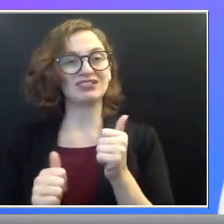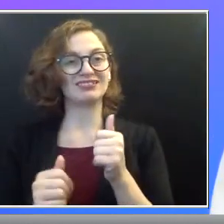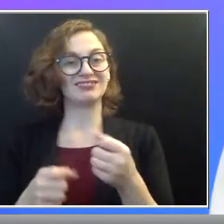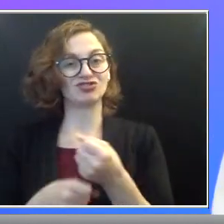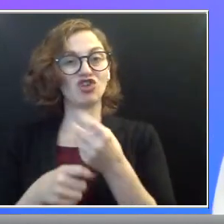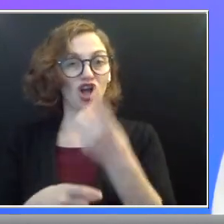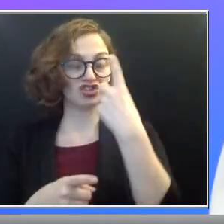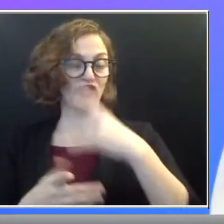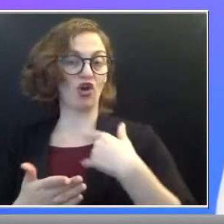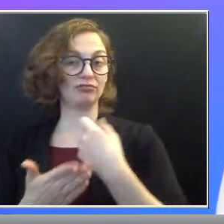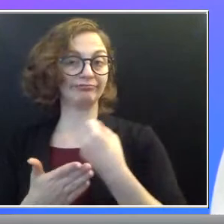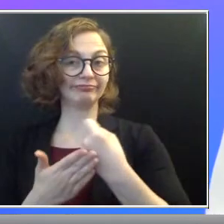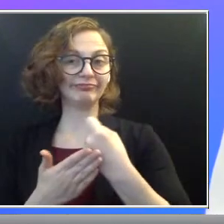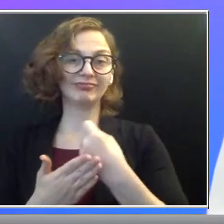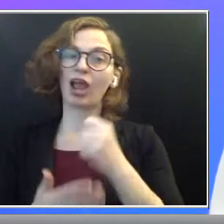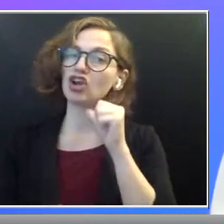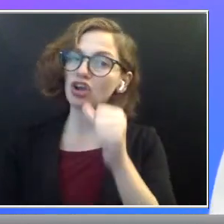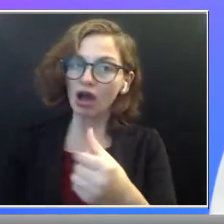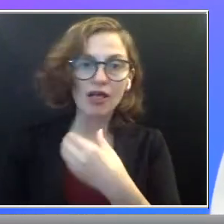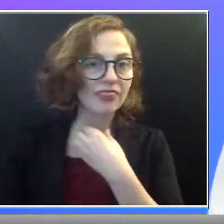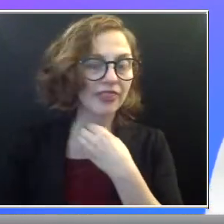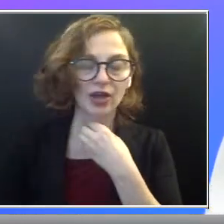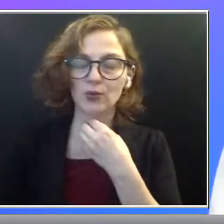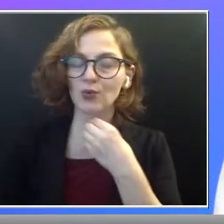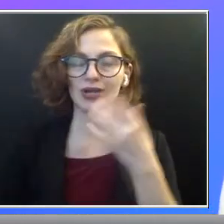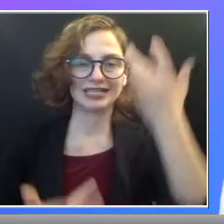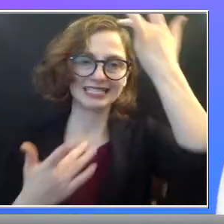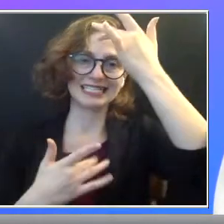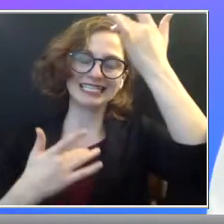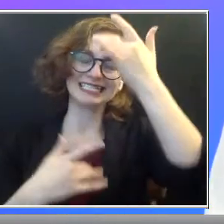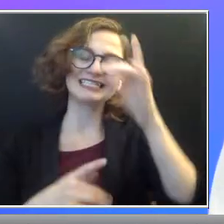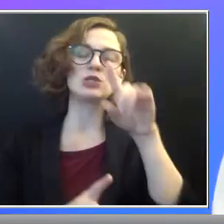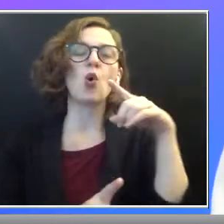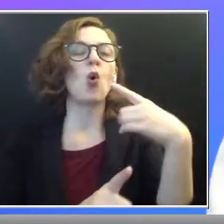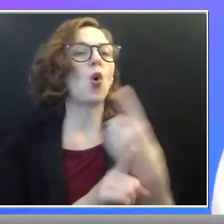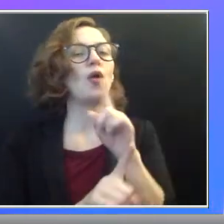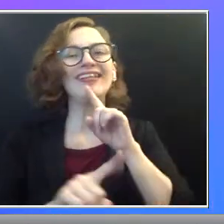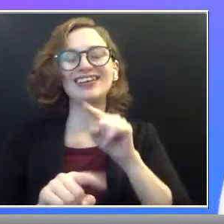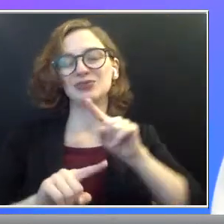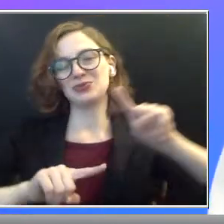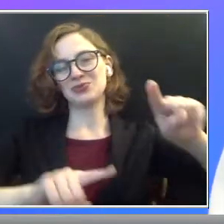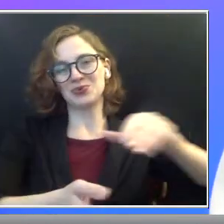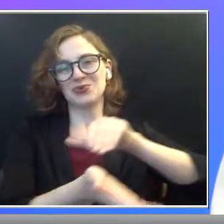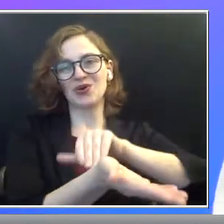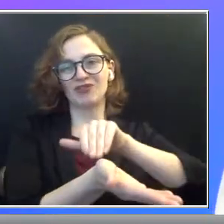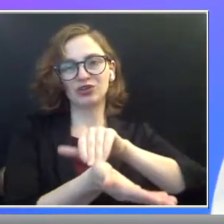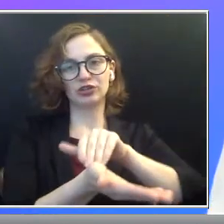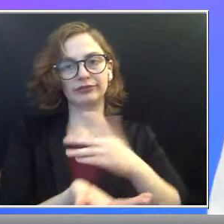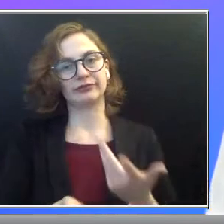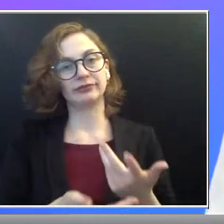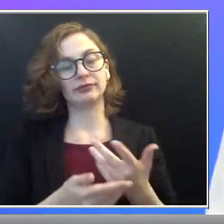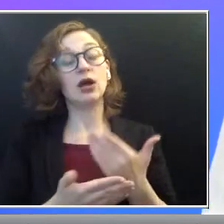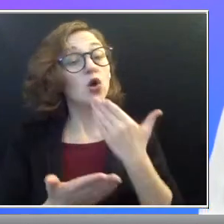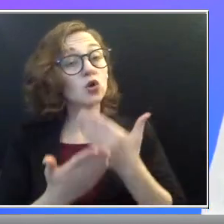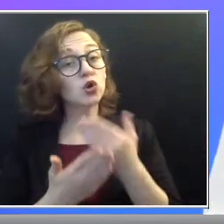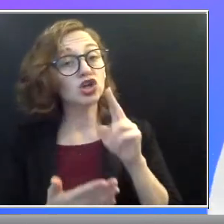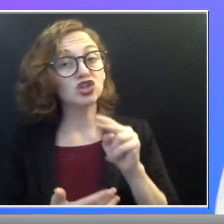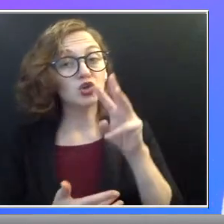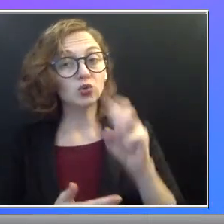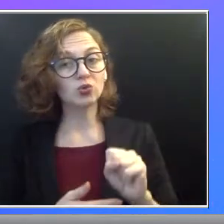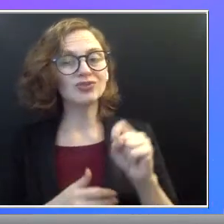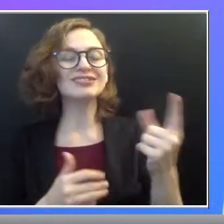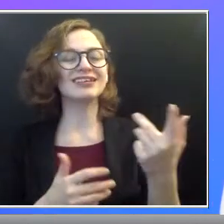is to go to your doctor, get checked out. Right. The good news is that a blood test is usually the first screening test, and is pretty darn